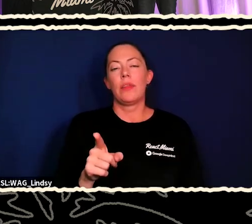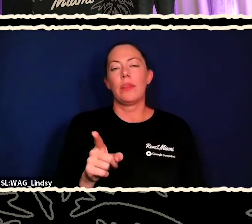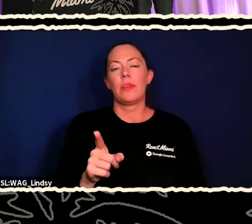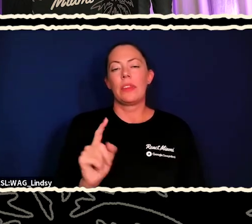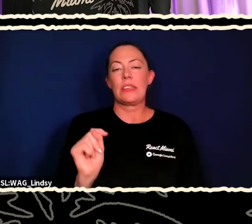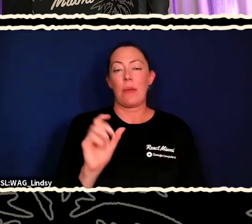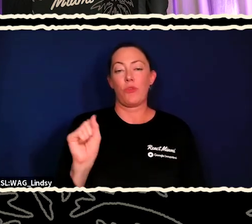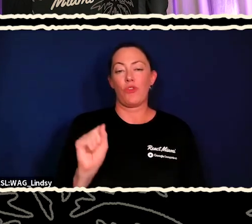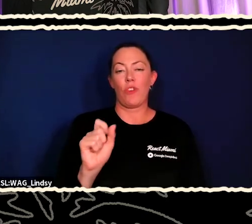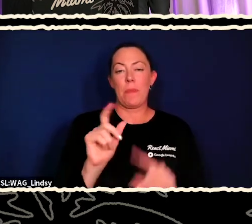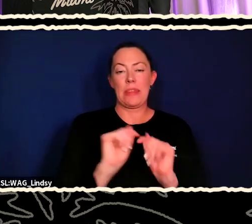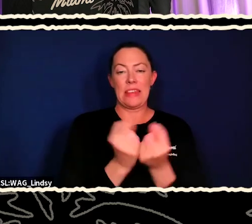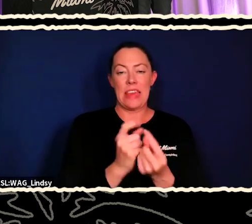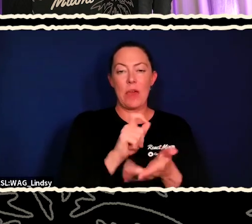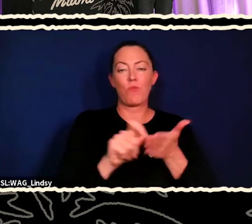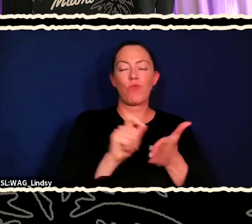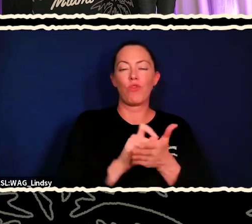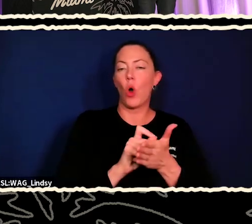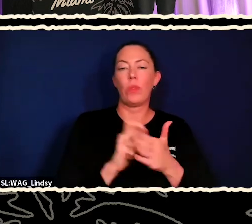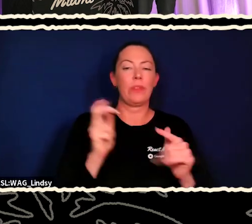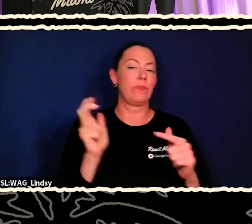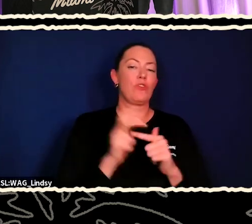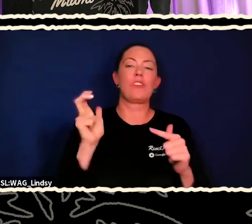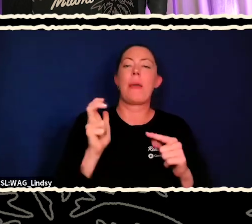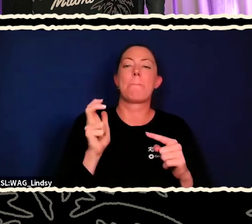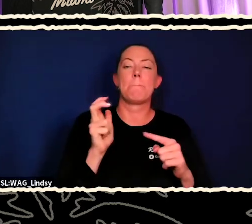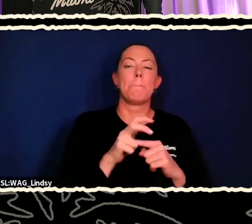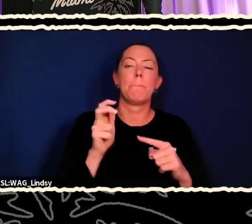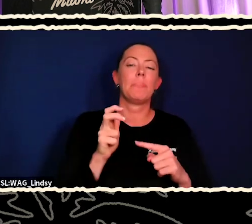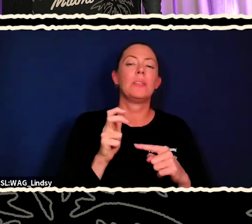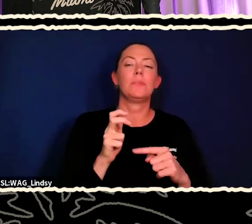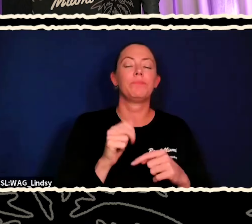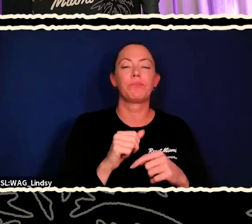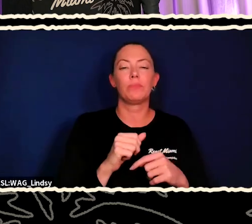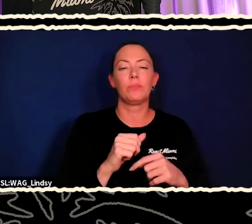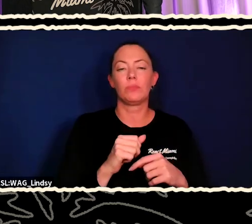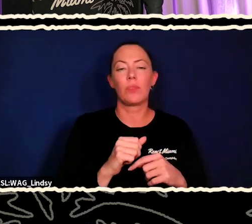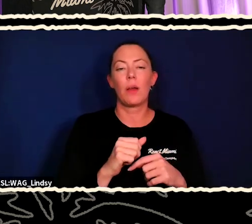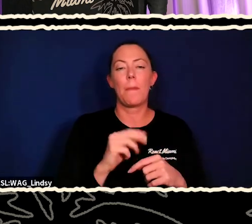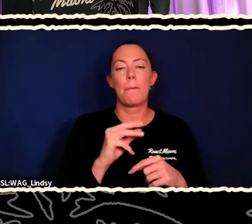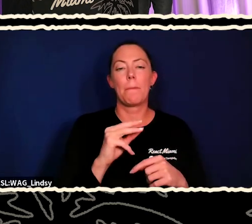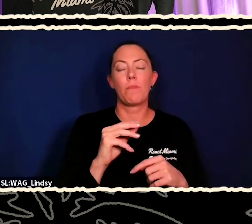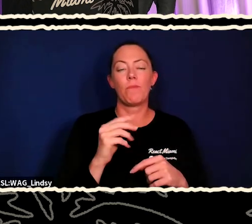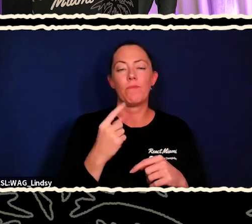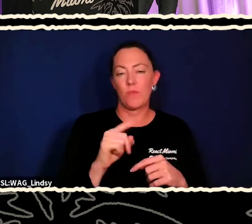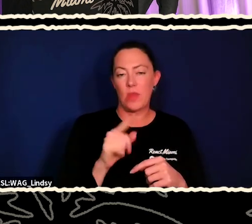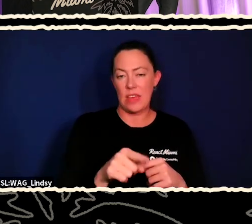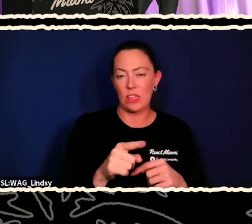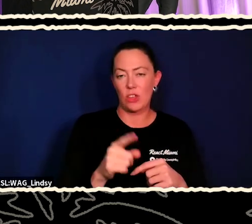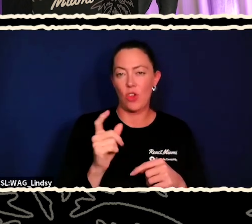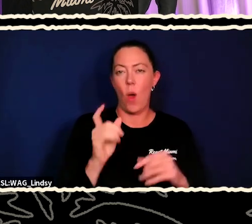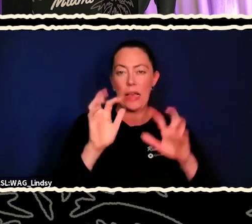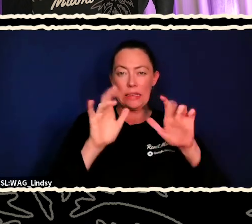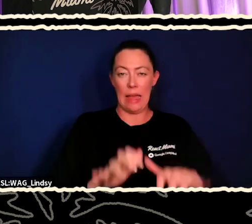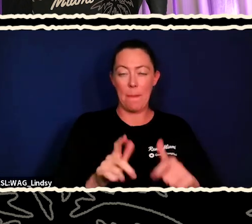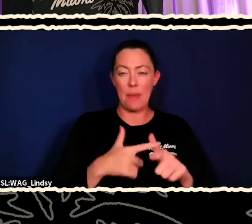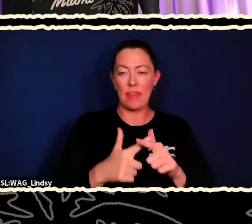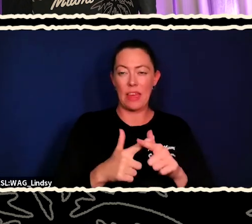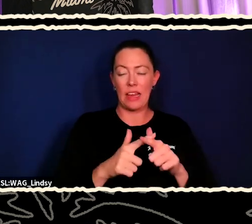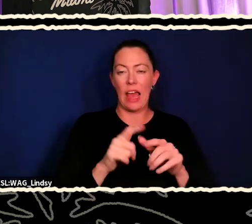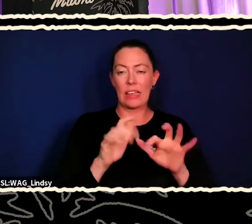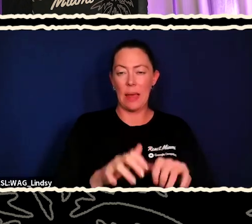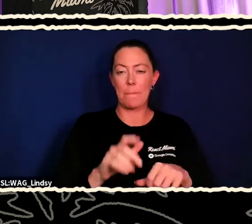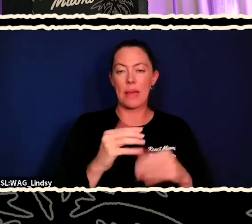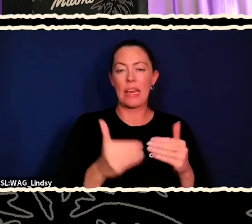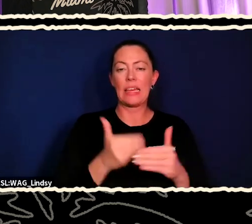expert on module resolution. And he made this tool called Are the Types Wrong? And you just enter an npm name or tarball. So here I entered Next.js, and it shows me